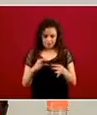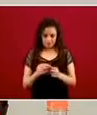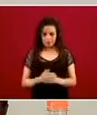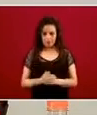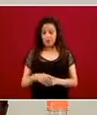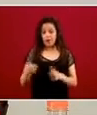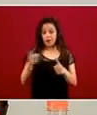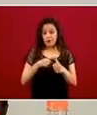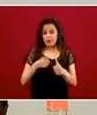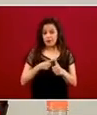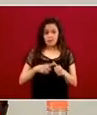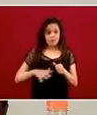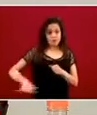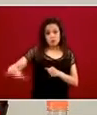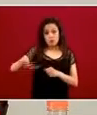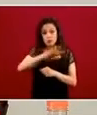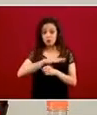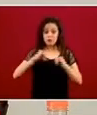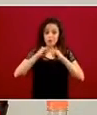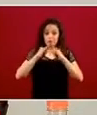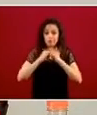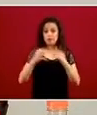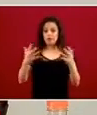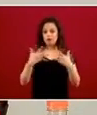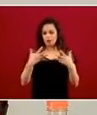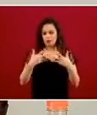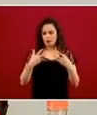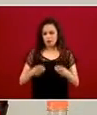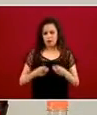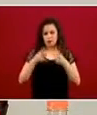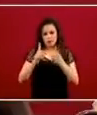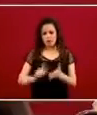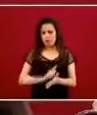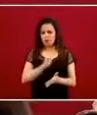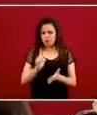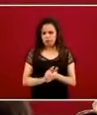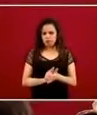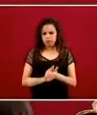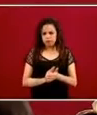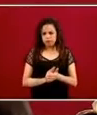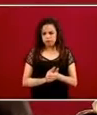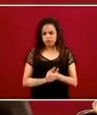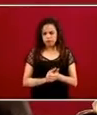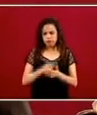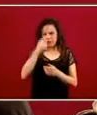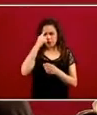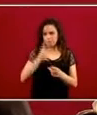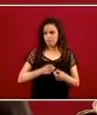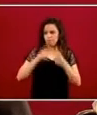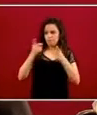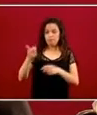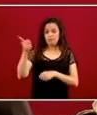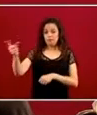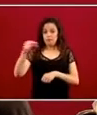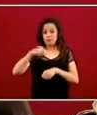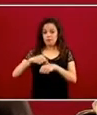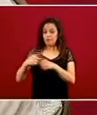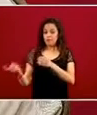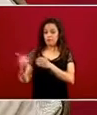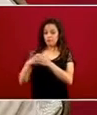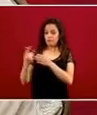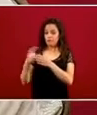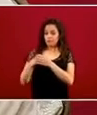is very interesting because it has a set of characteristics. First of all, we are contemplating